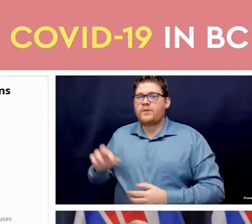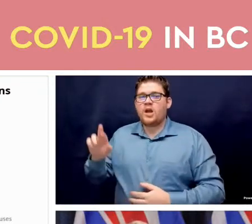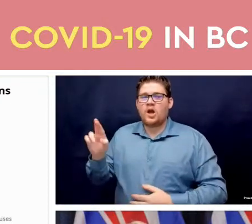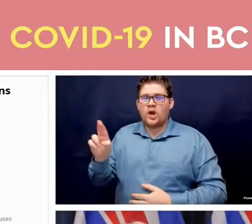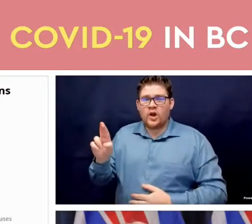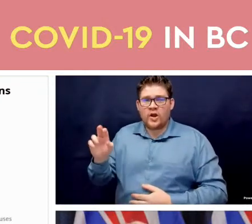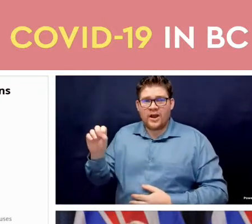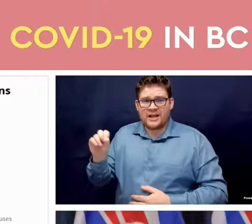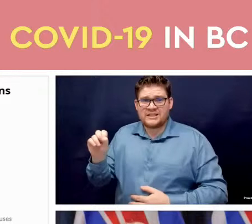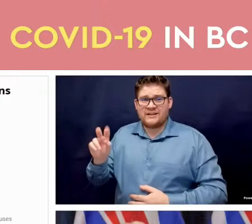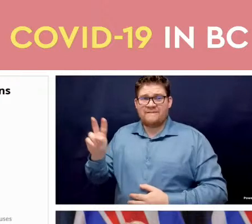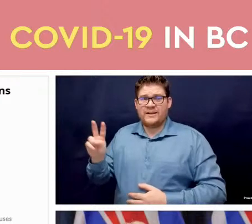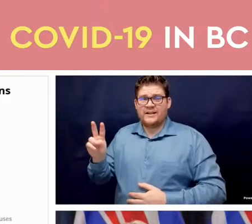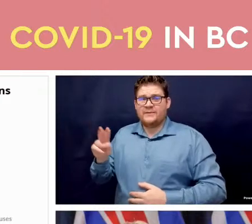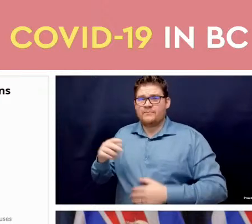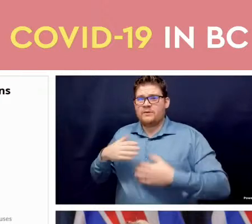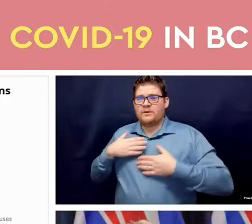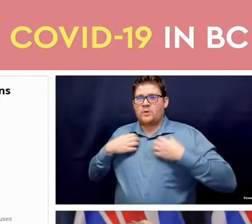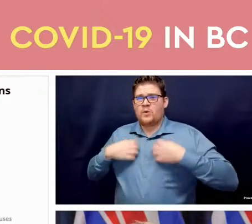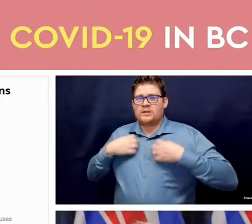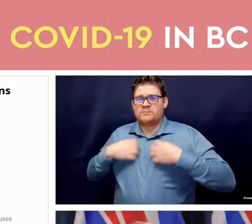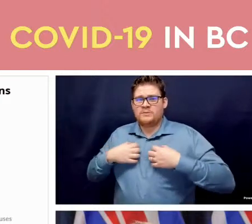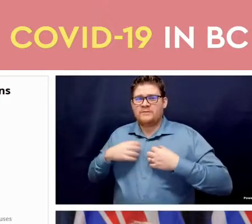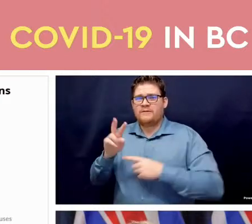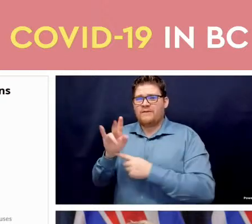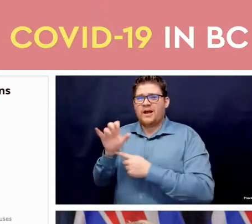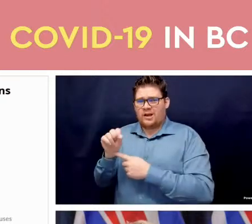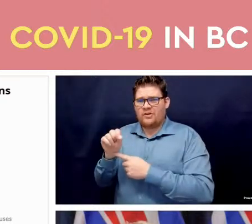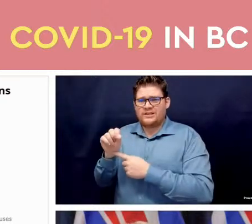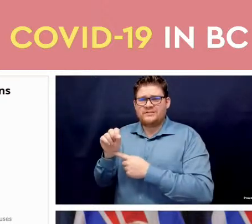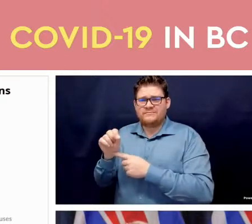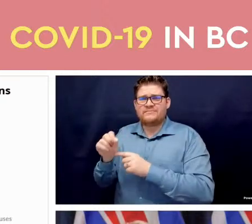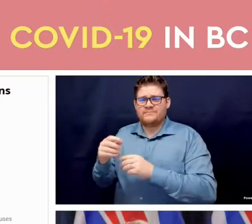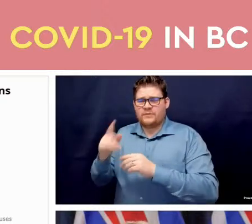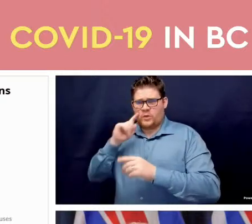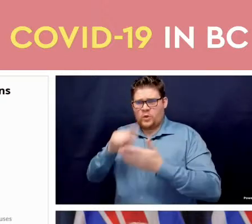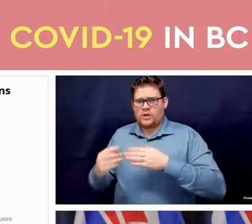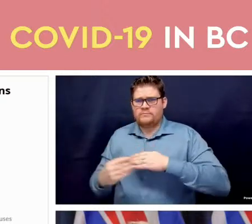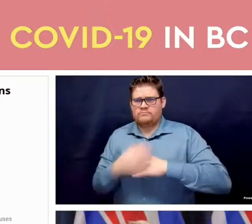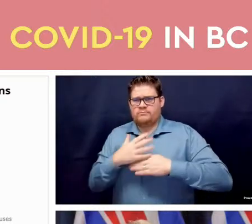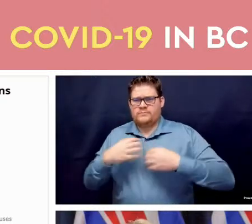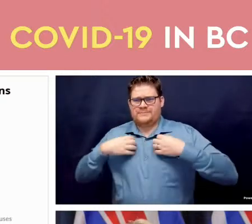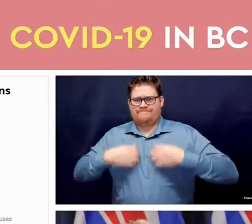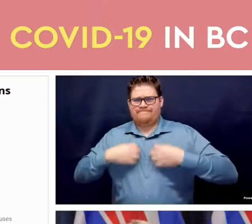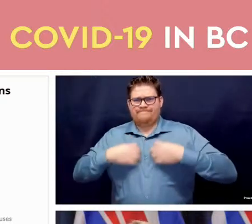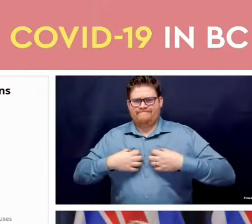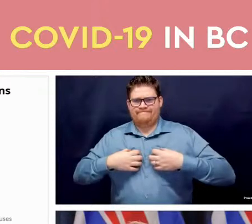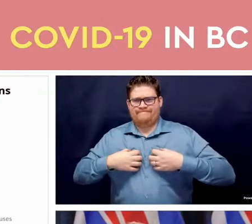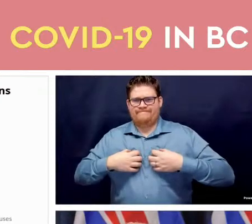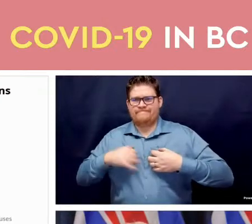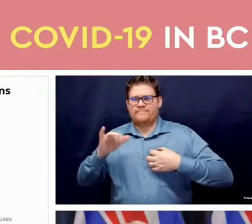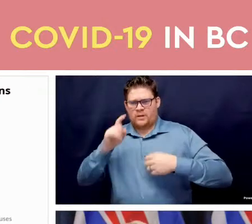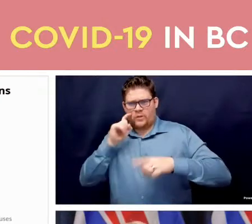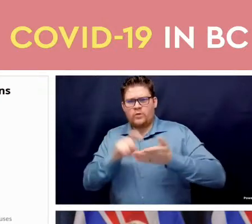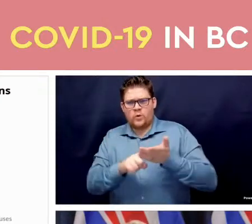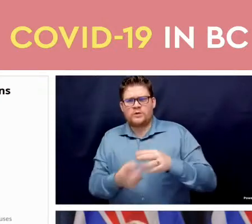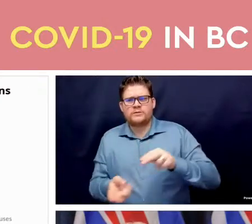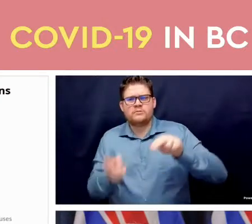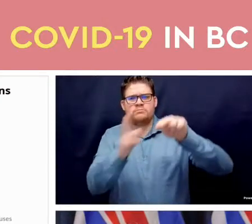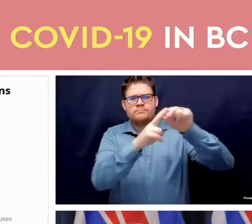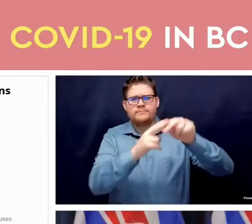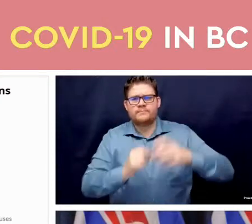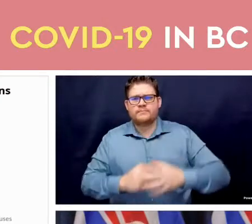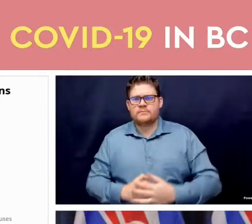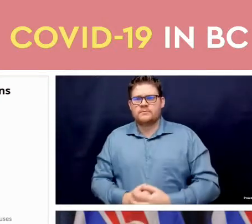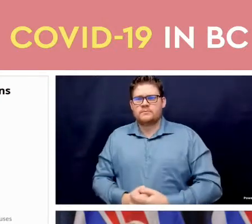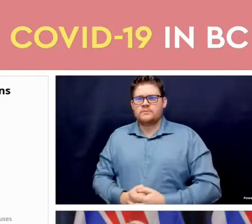more like what we would see on a normal respiratory virus season. We still have a little bit of influenza, not a lot this year,